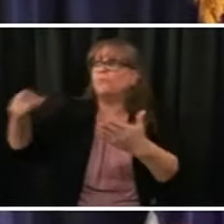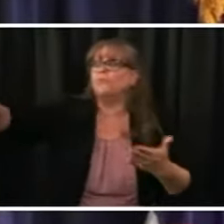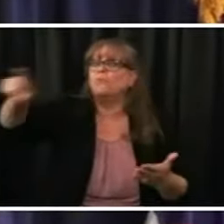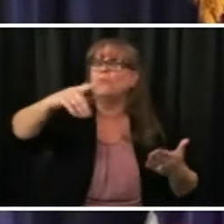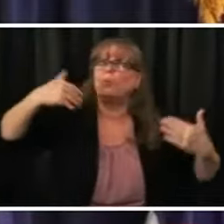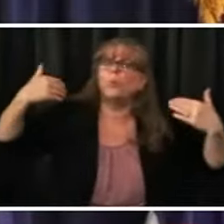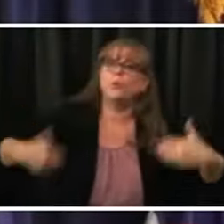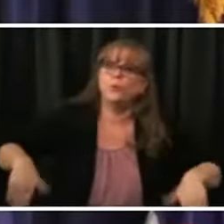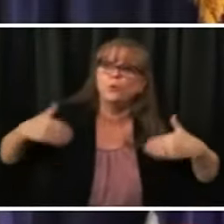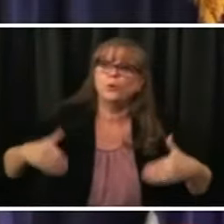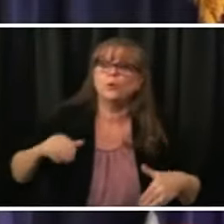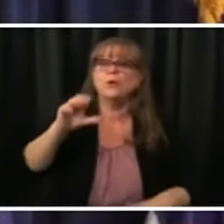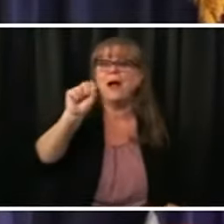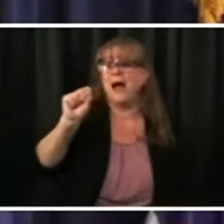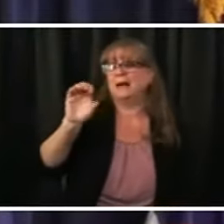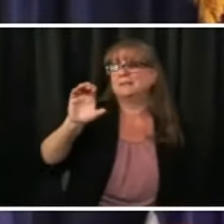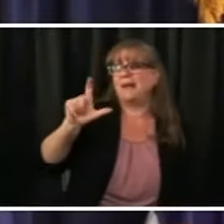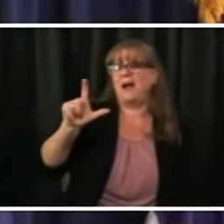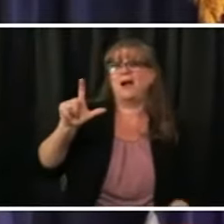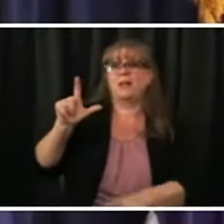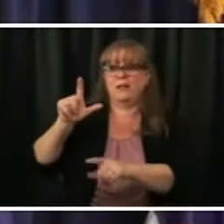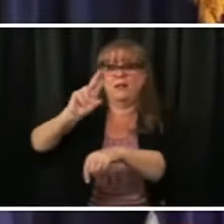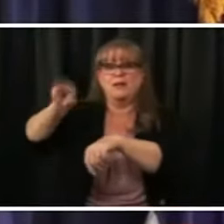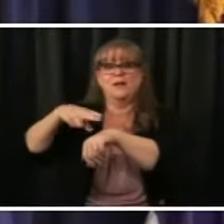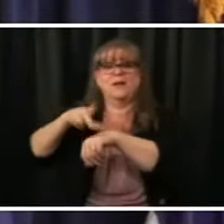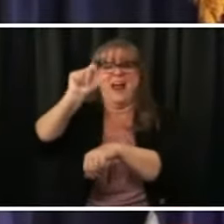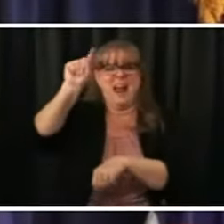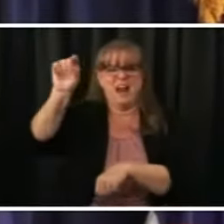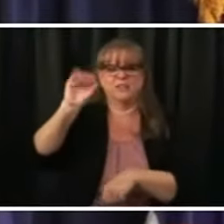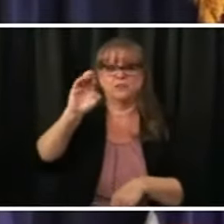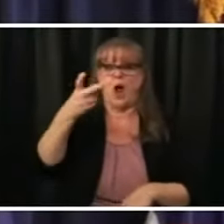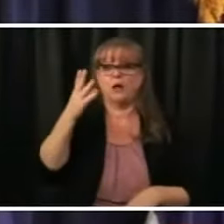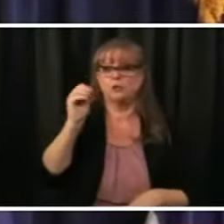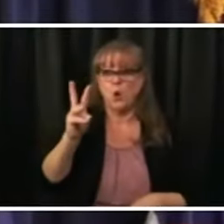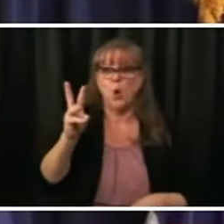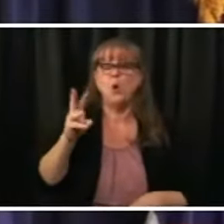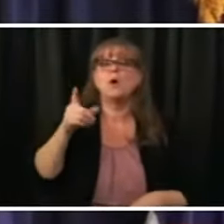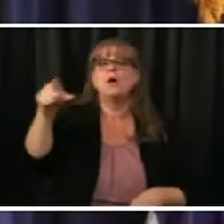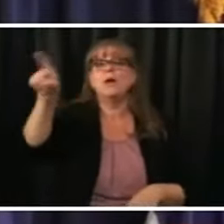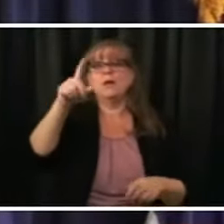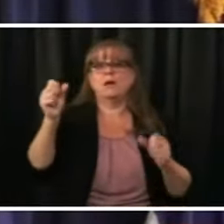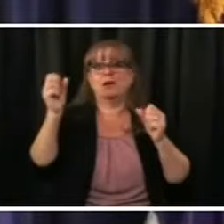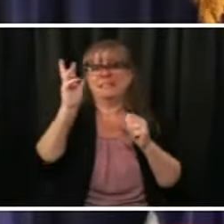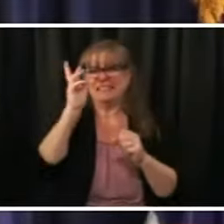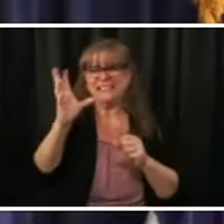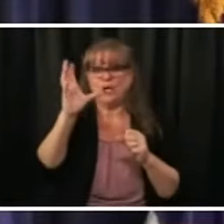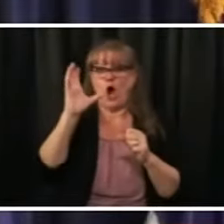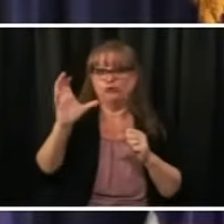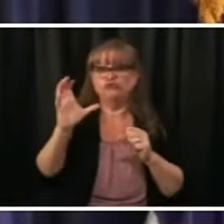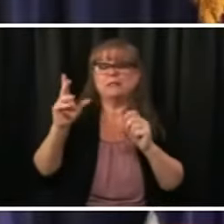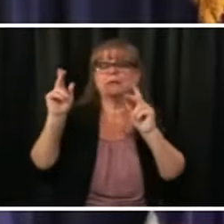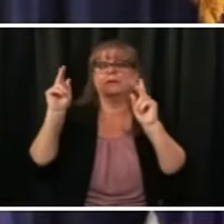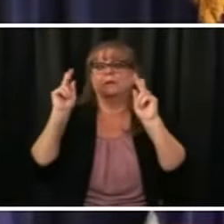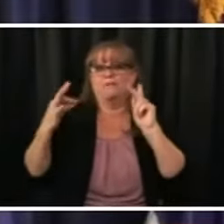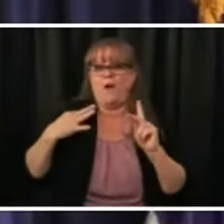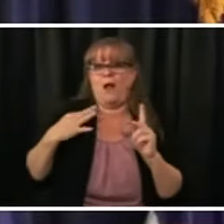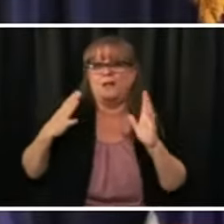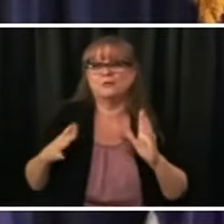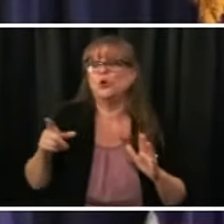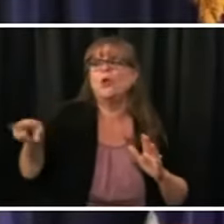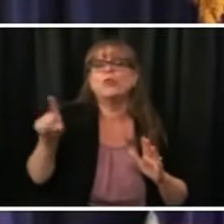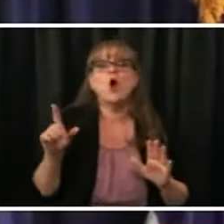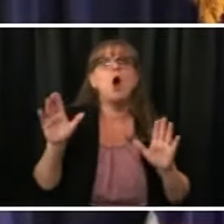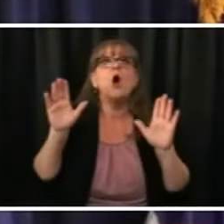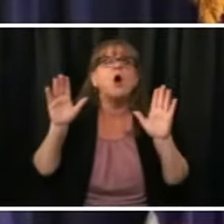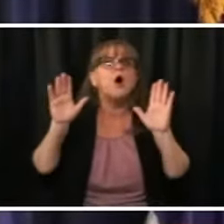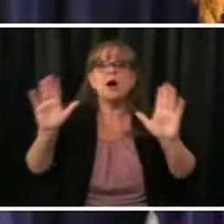at National Western Complex, over 600 volunteers in 2 shifts really did an amazing job helping that to work